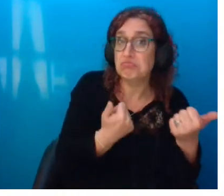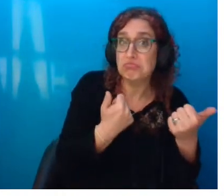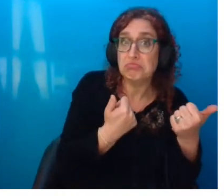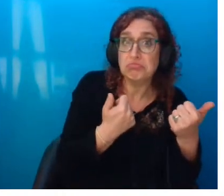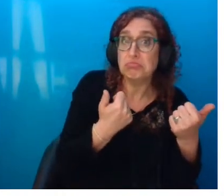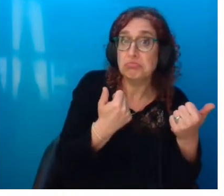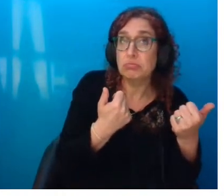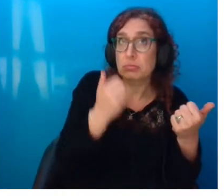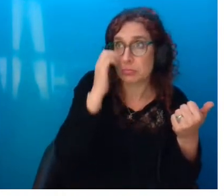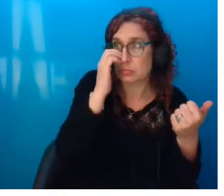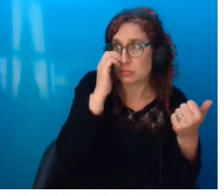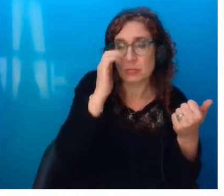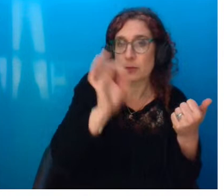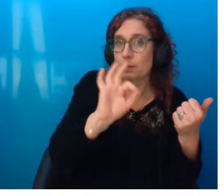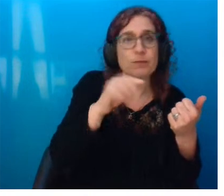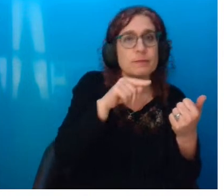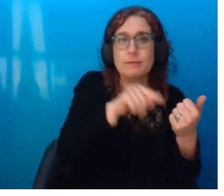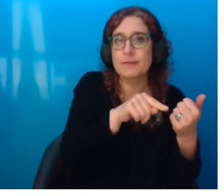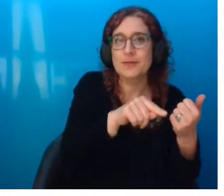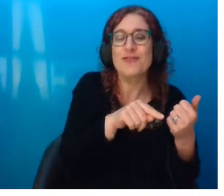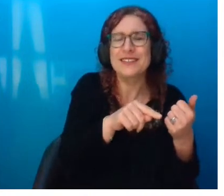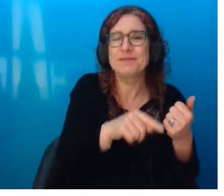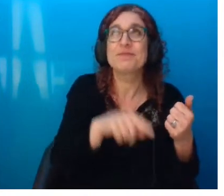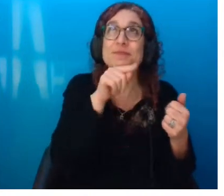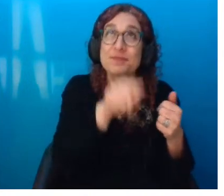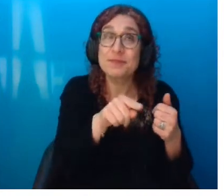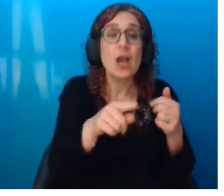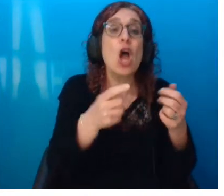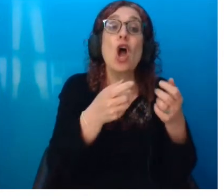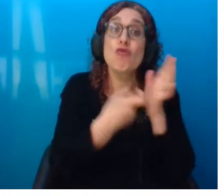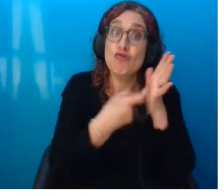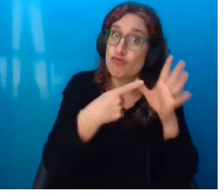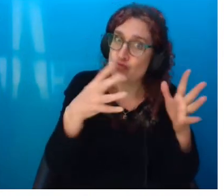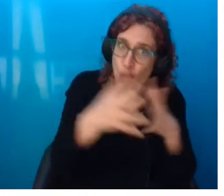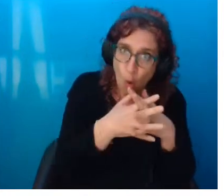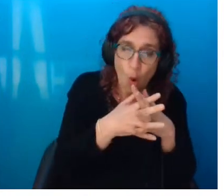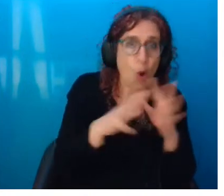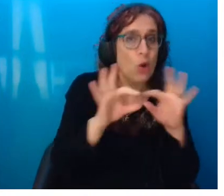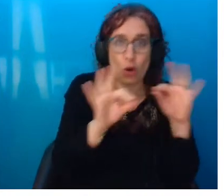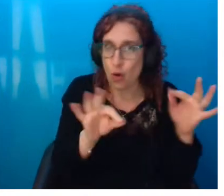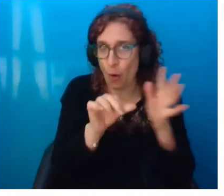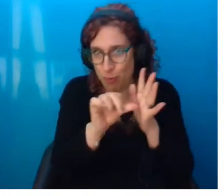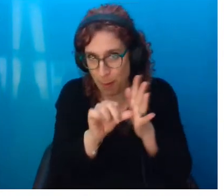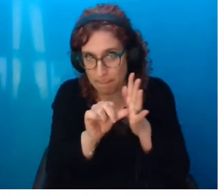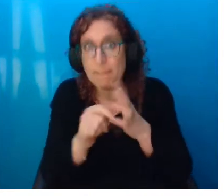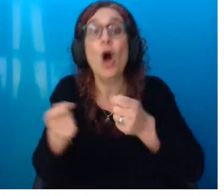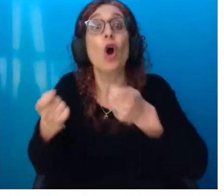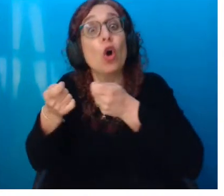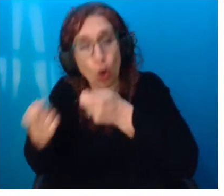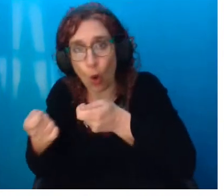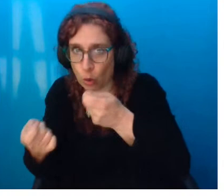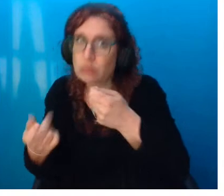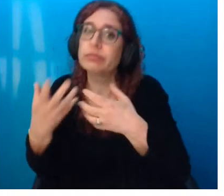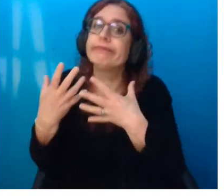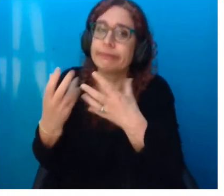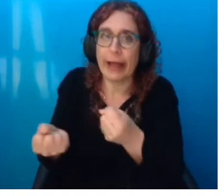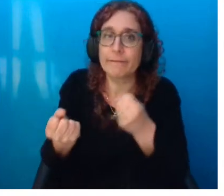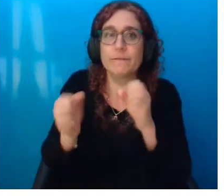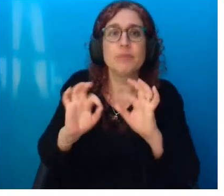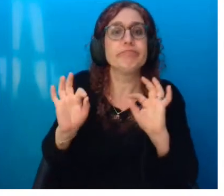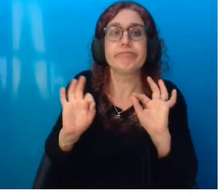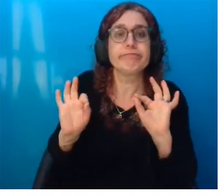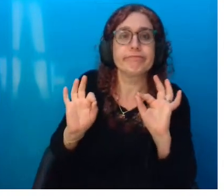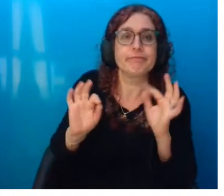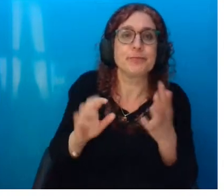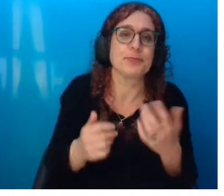the nut, patients won't react. They'll have no problems with jam or processed juices. Interestingly, they can develop itching and